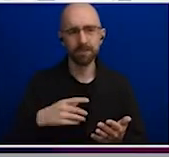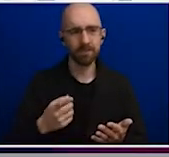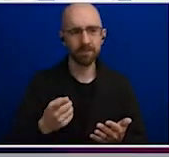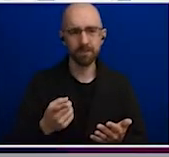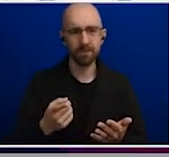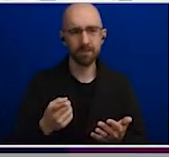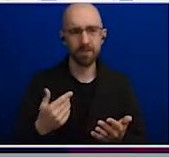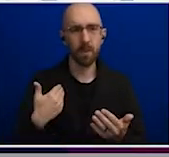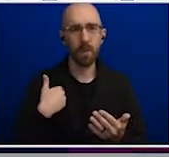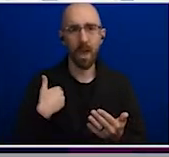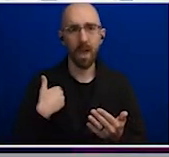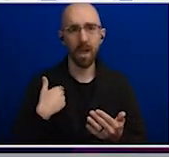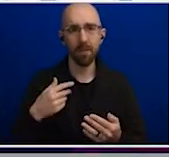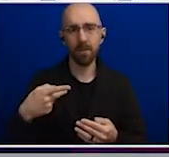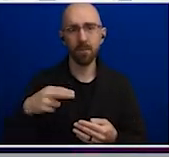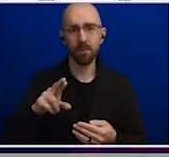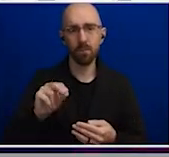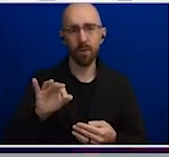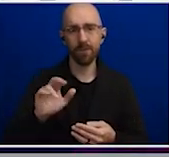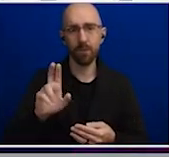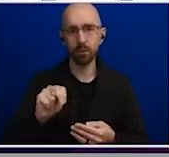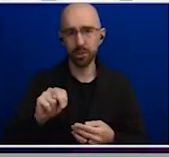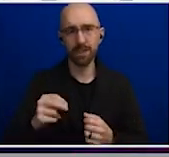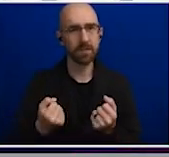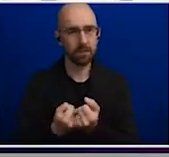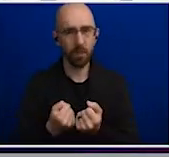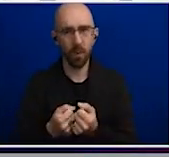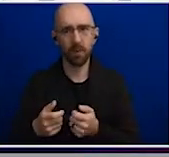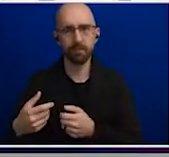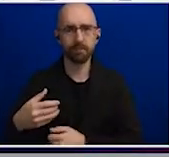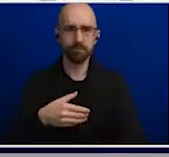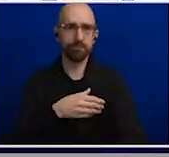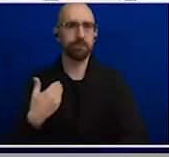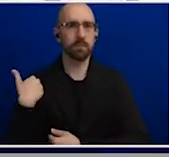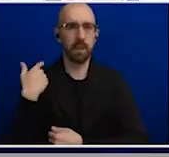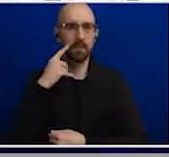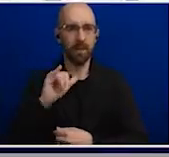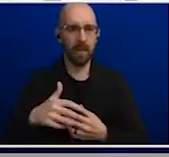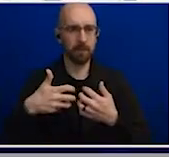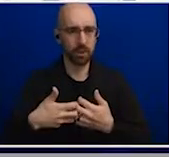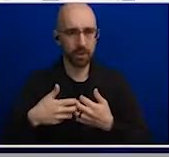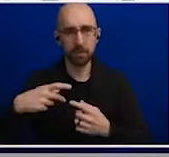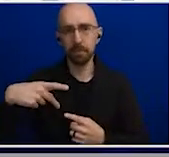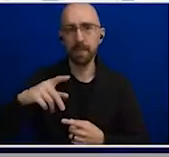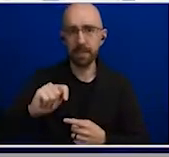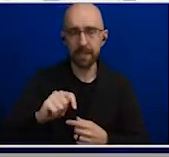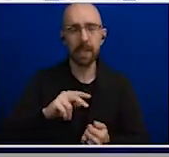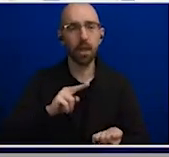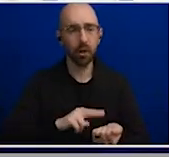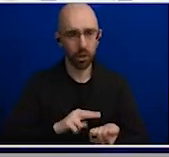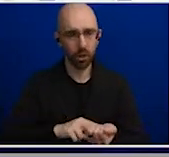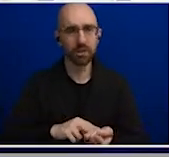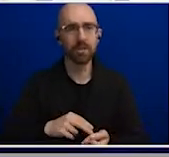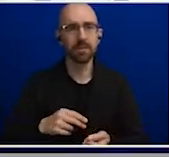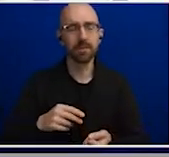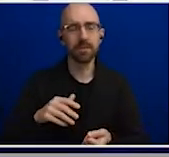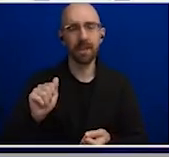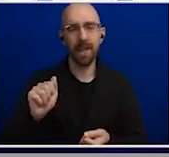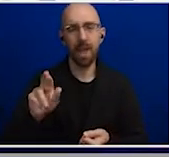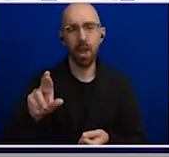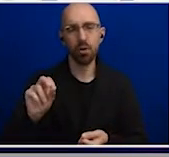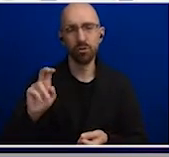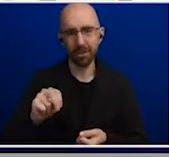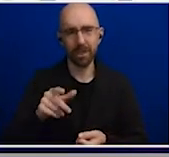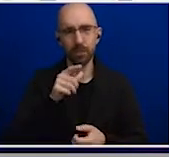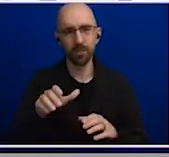perfusion support that's in charge of that machine, the physical therapist. We have the nurse there, Erin Polcini, who's done this at